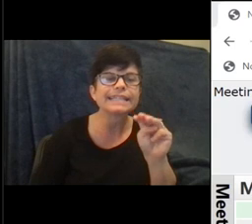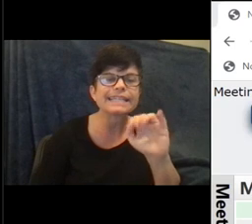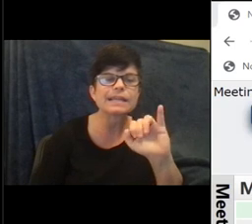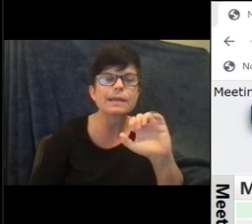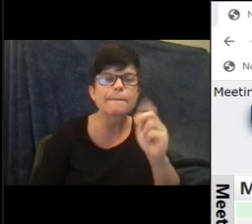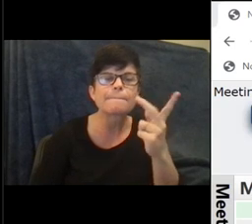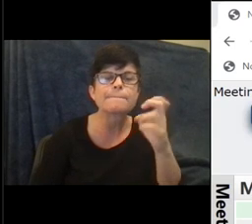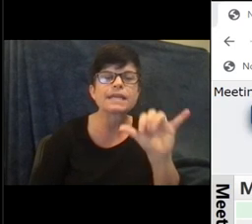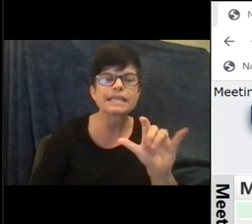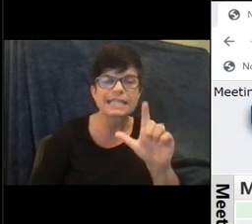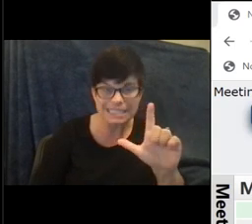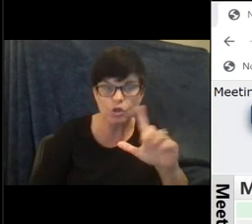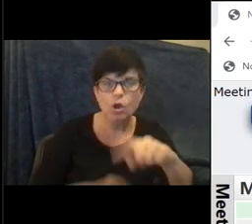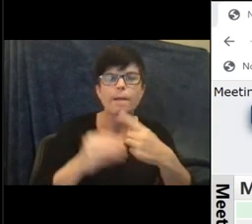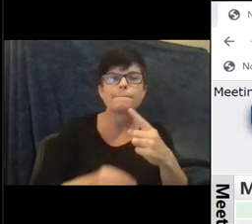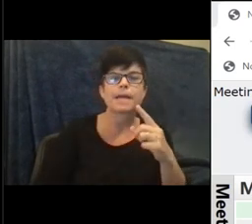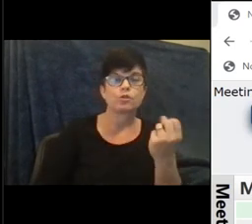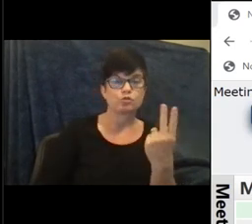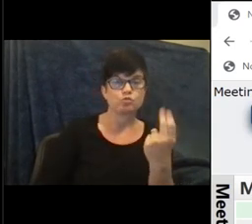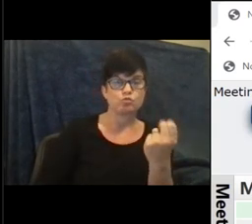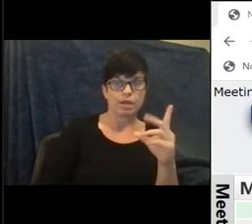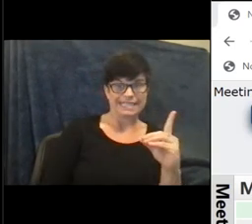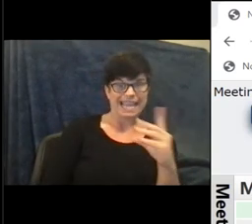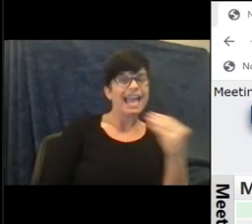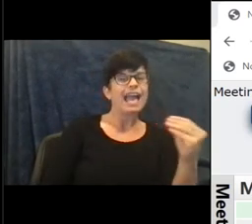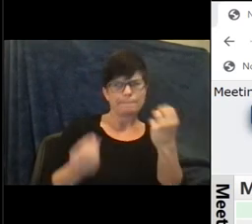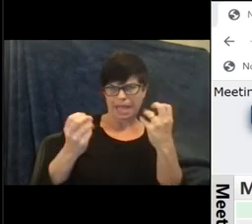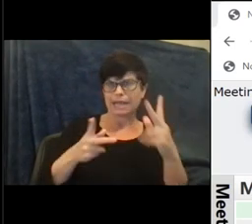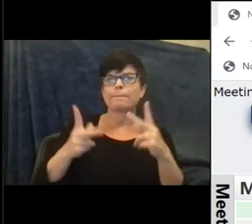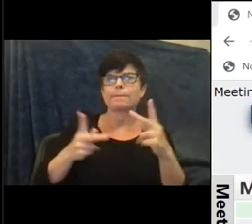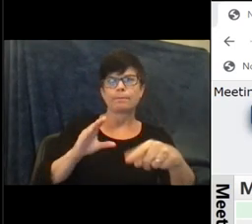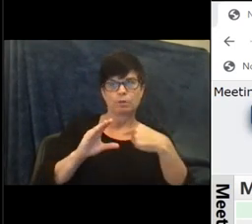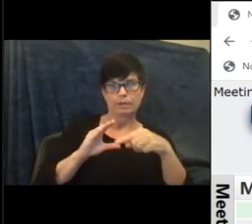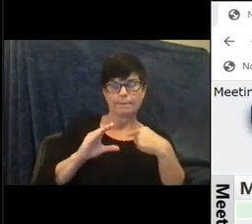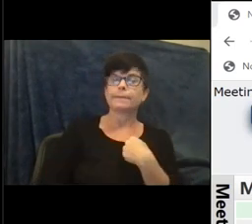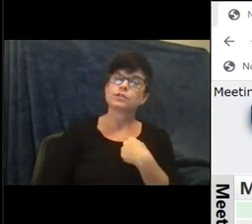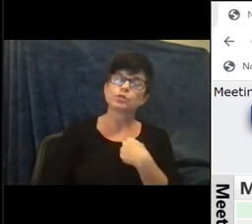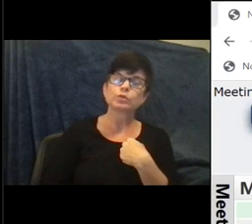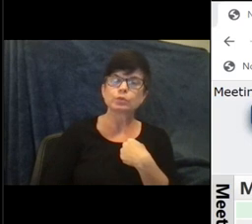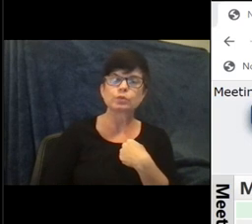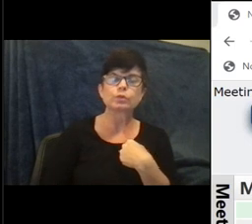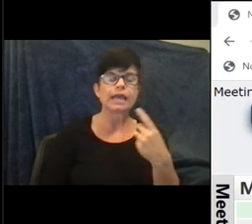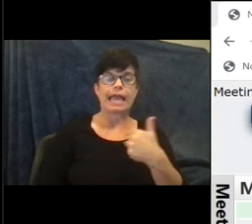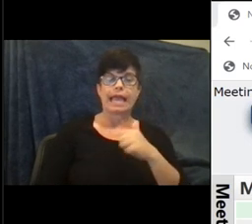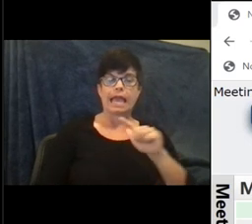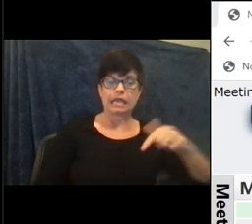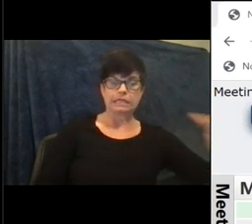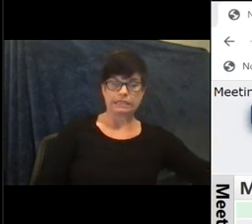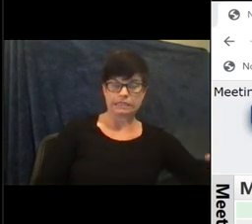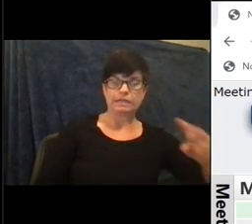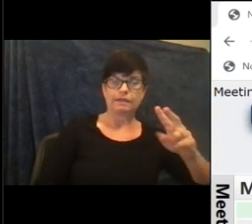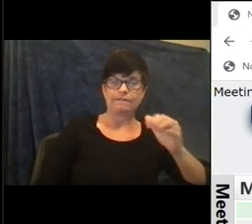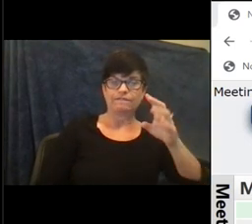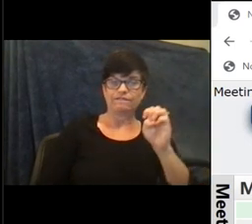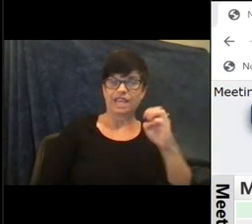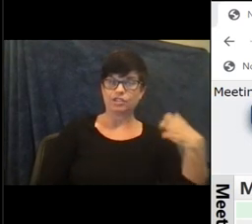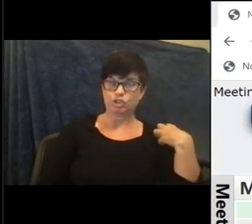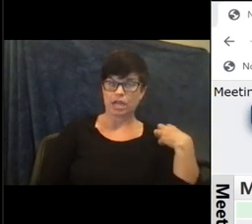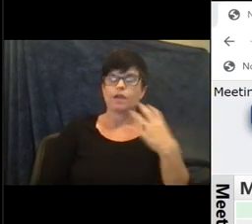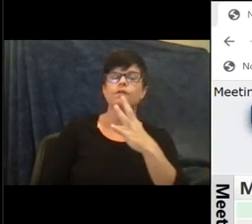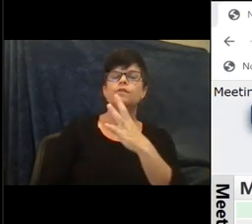of emails for that item as well. Vice Chair. I've spoken with the residents in my district